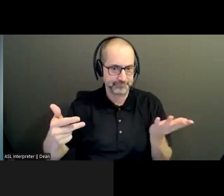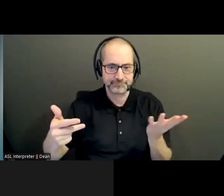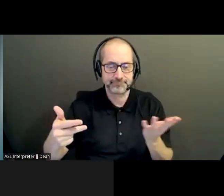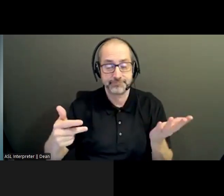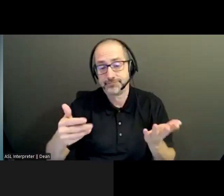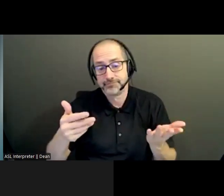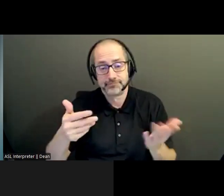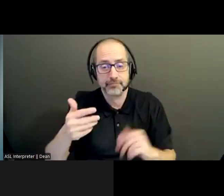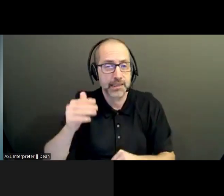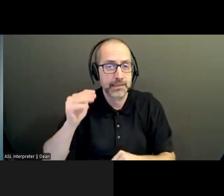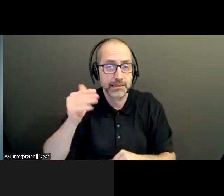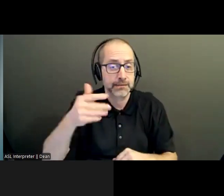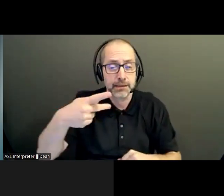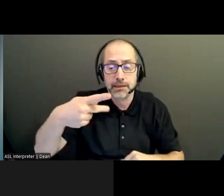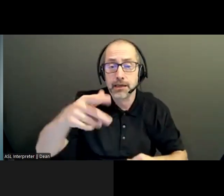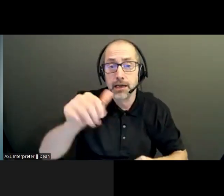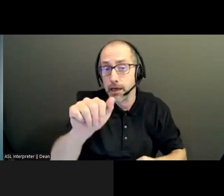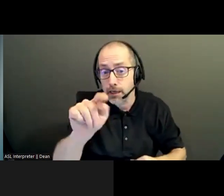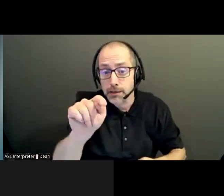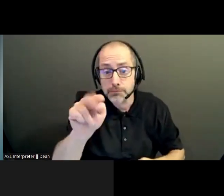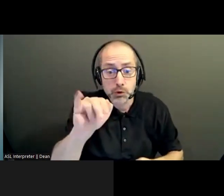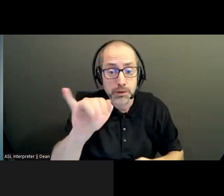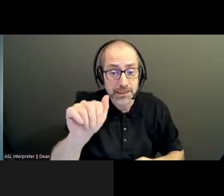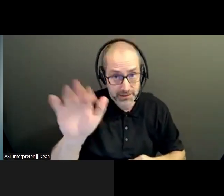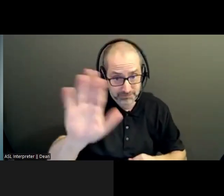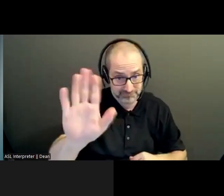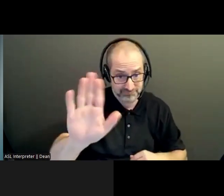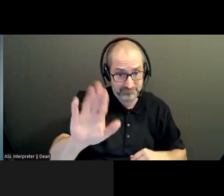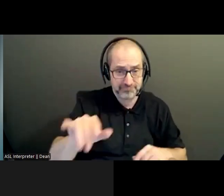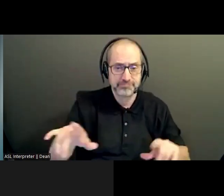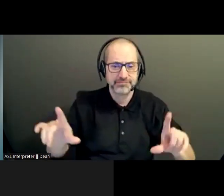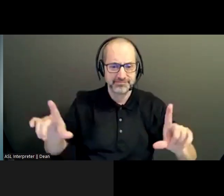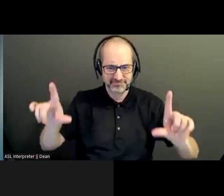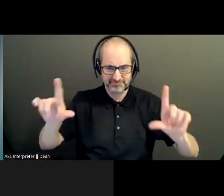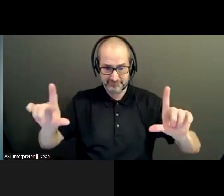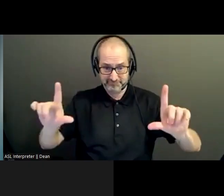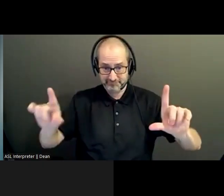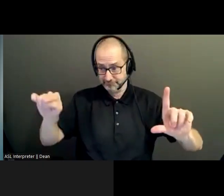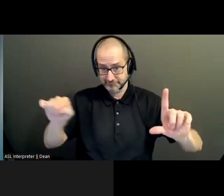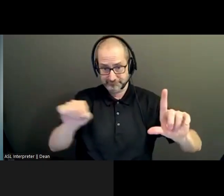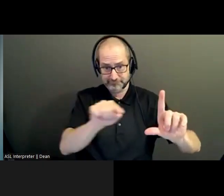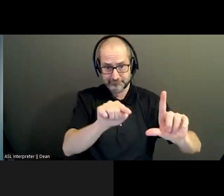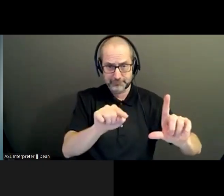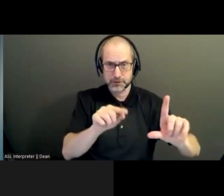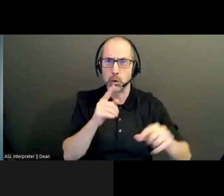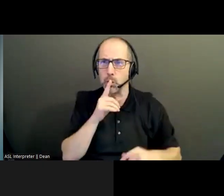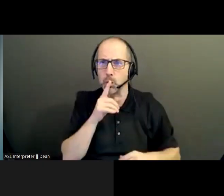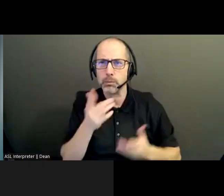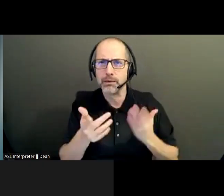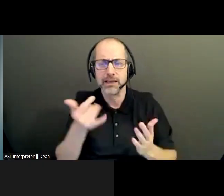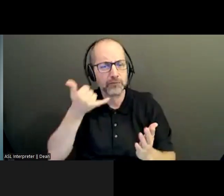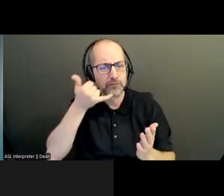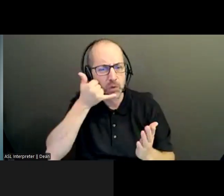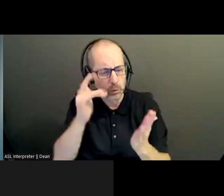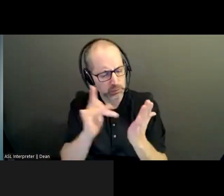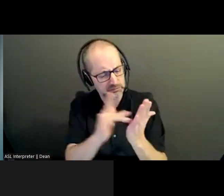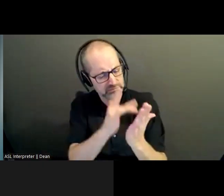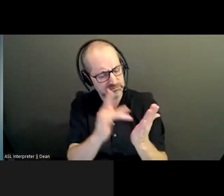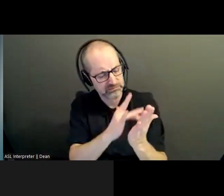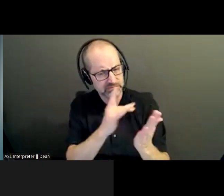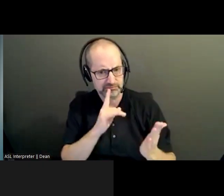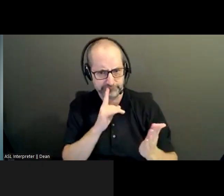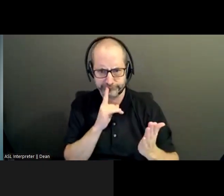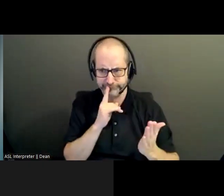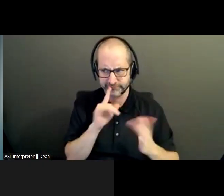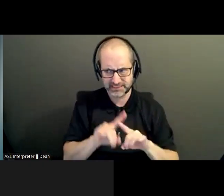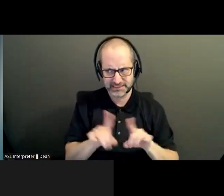Yeah, you'd look in the bottom left. I assume you're on unless you're on a tablet or a phone, it could be different, but on